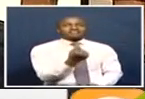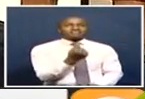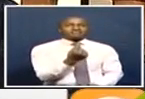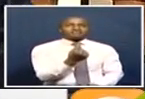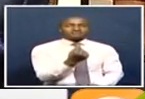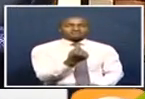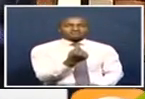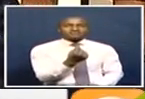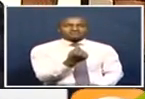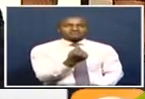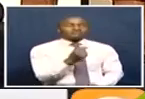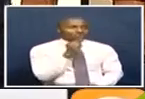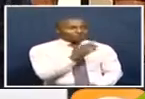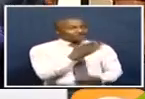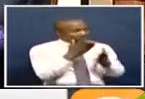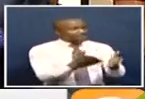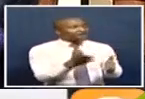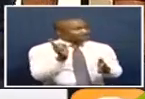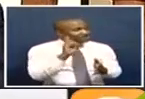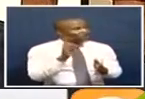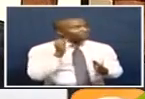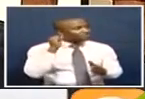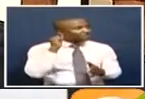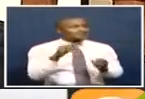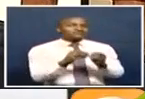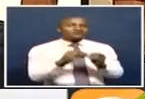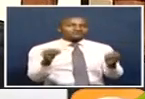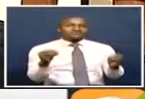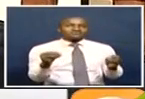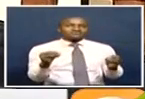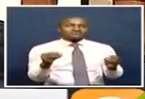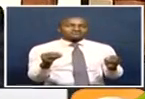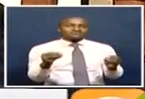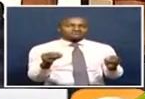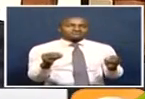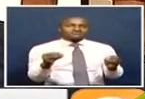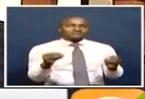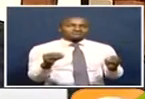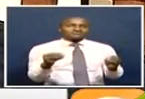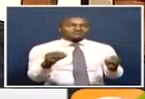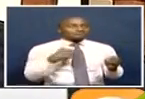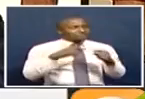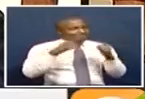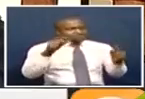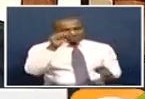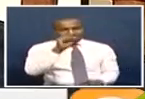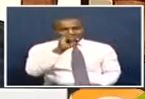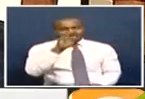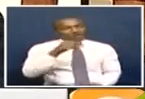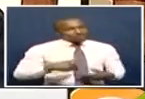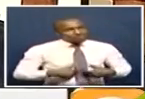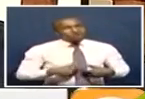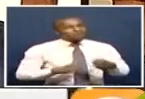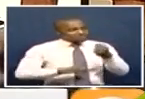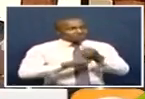This boy was there. He has been in Nairobi politics. Yeah. So I'm not against Sifuna. Yes. He's a young man. I'm supporting